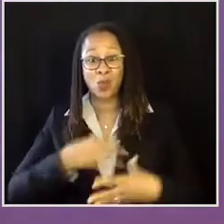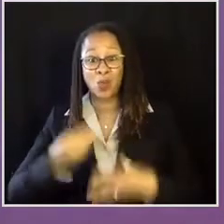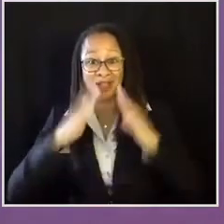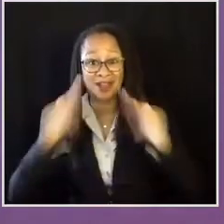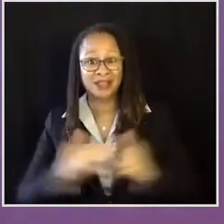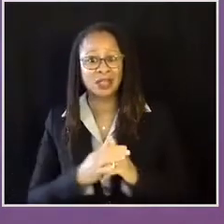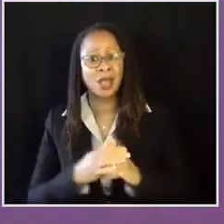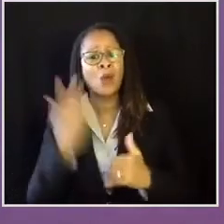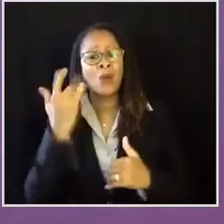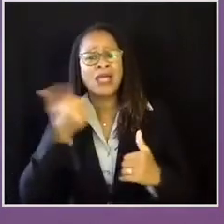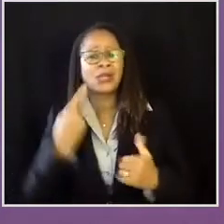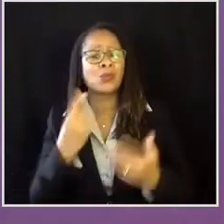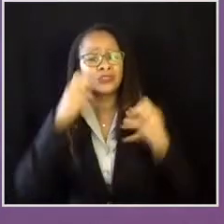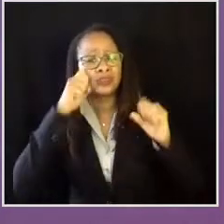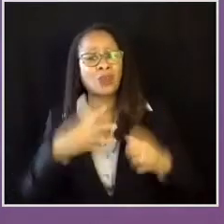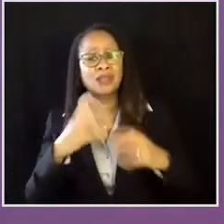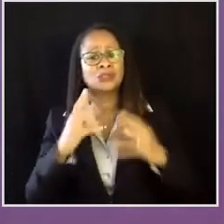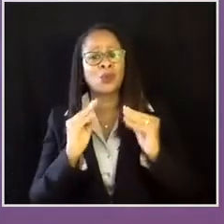is underwater?